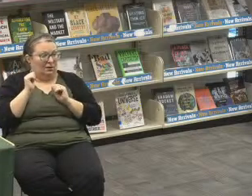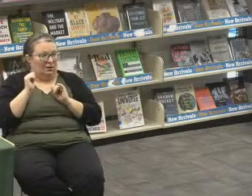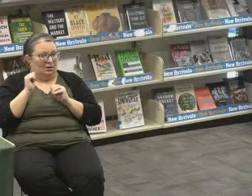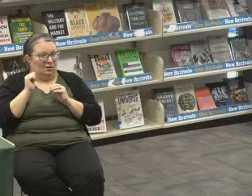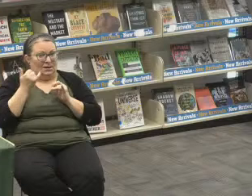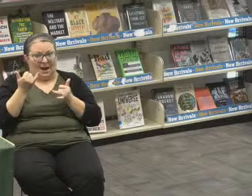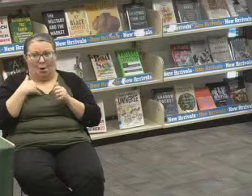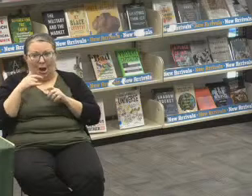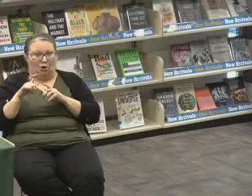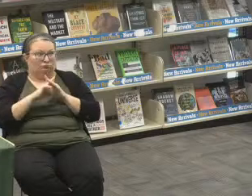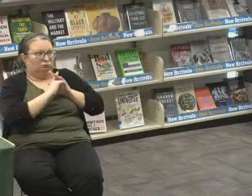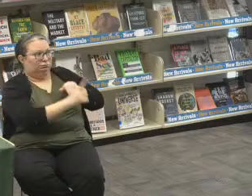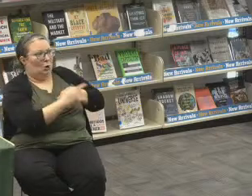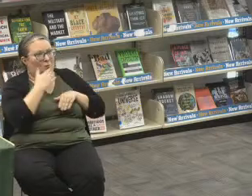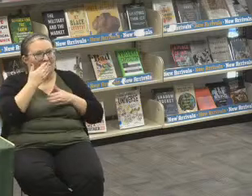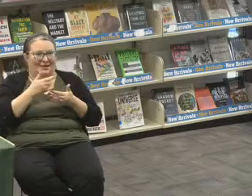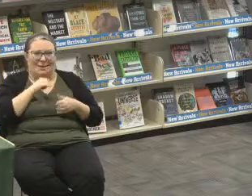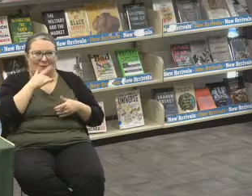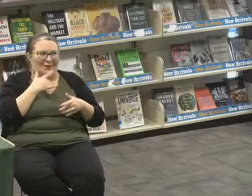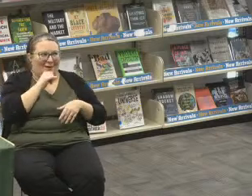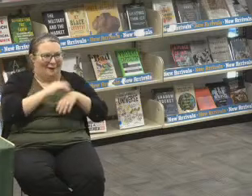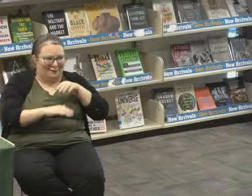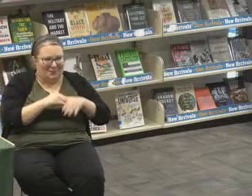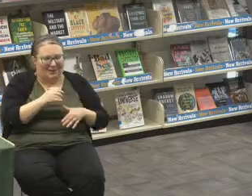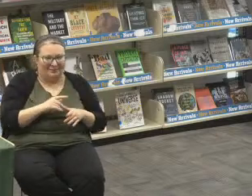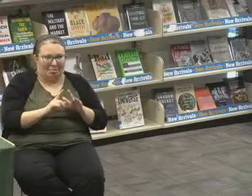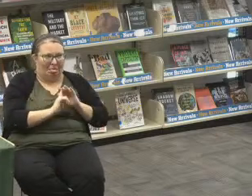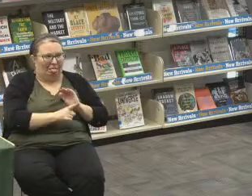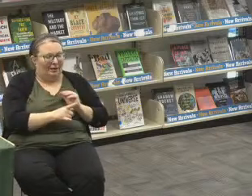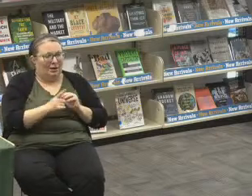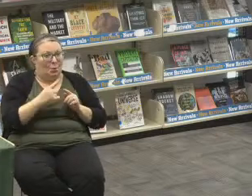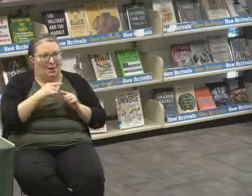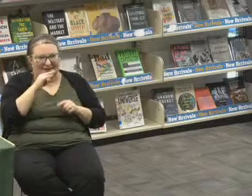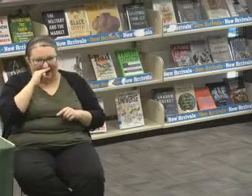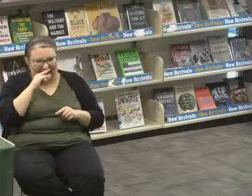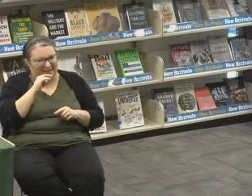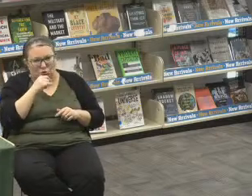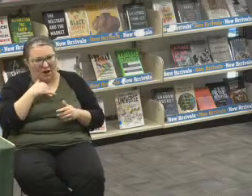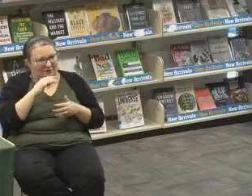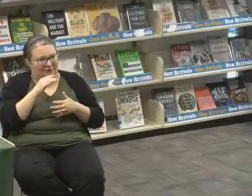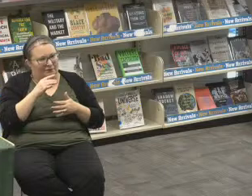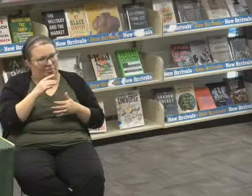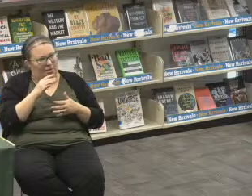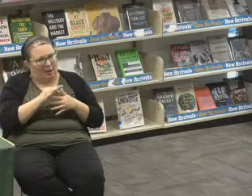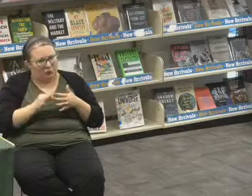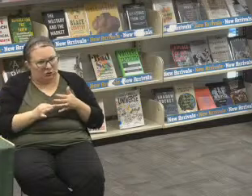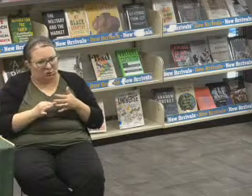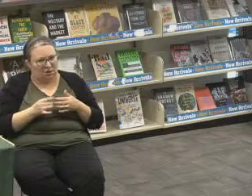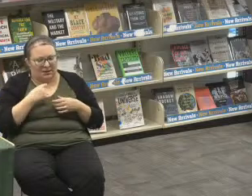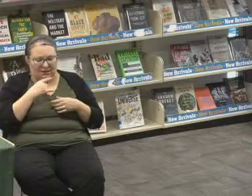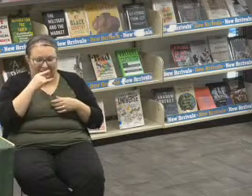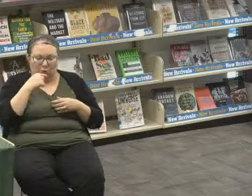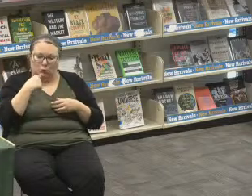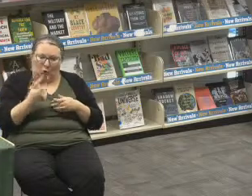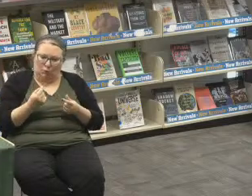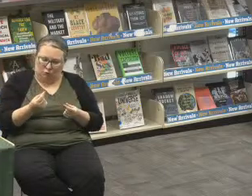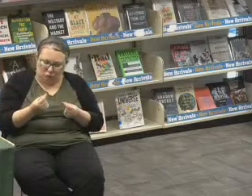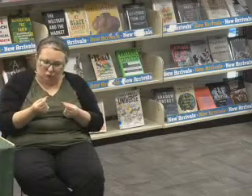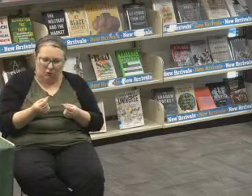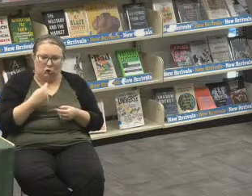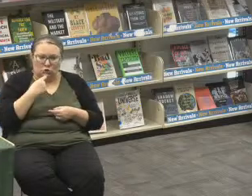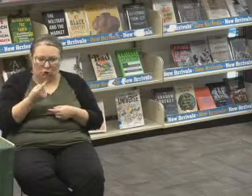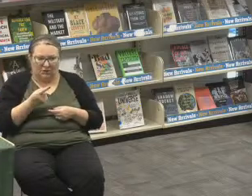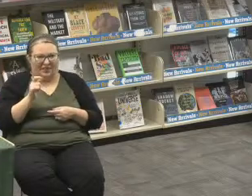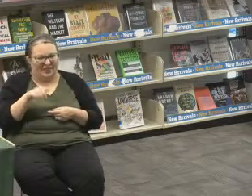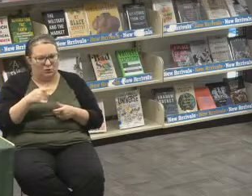even right now I could. Good thing I don't feel uncomfortable, right? As a kid, kids don't have that luxury. Kids are told what to do. They're